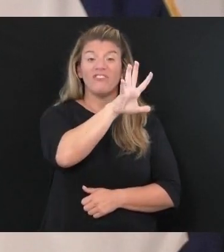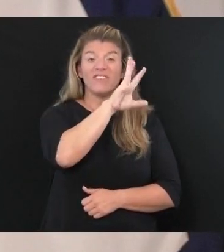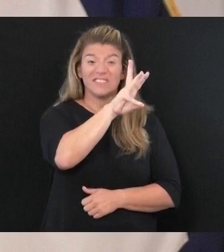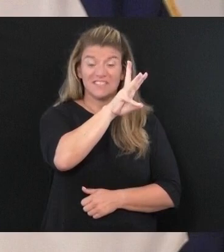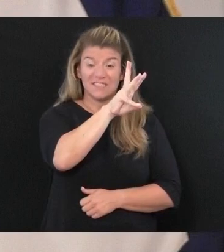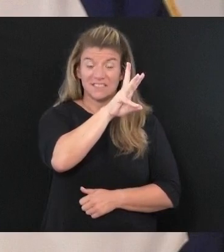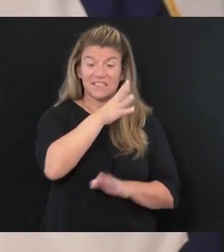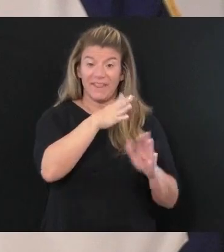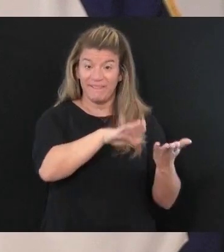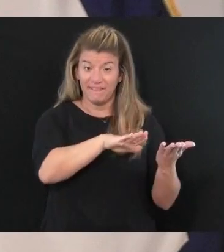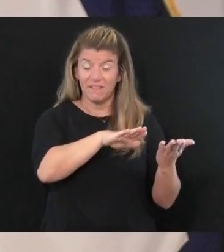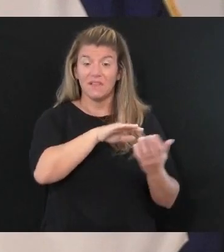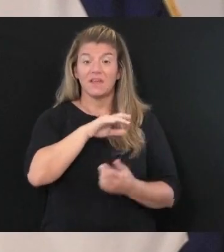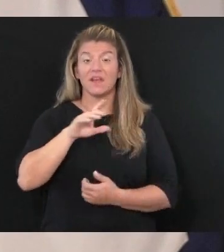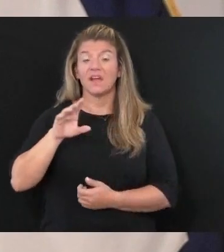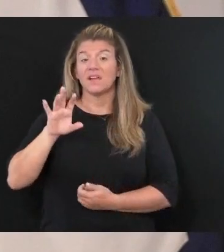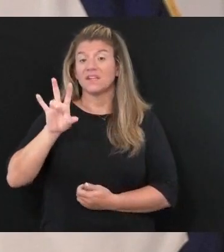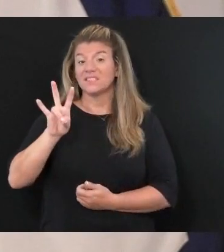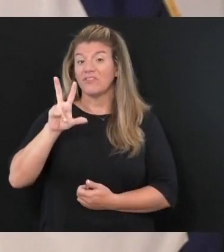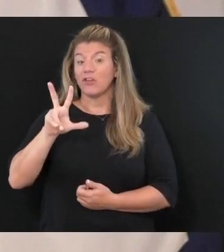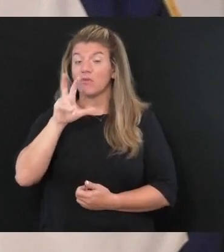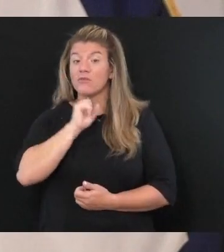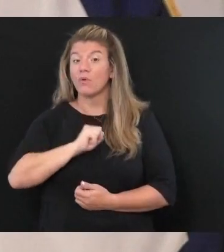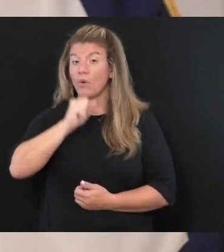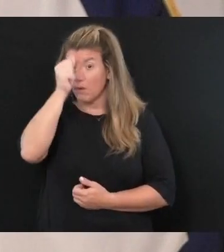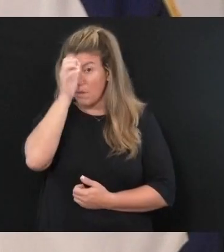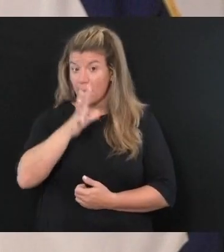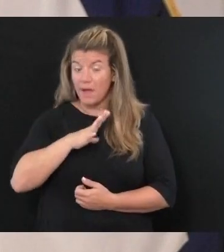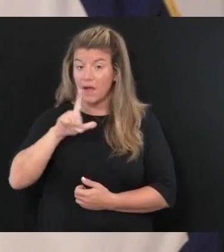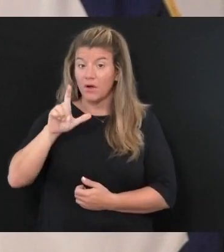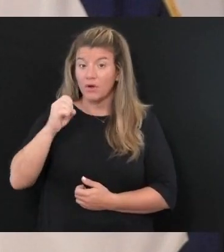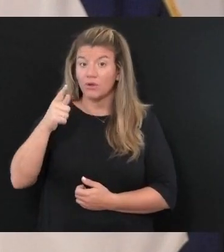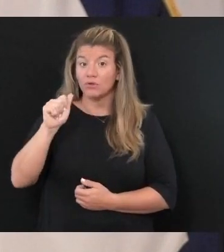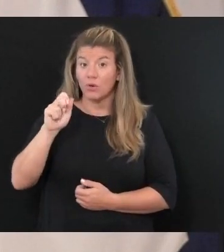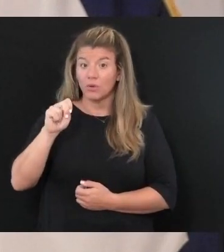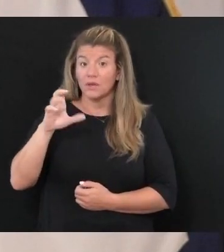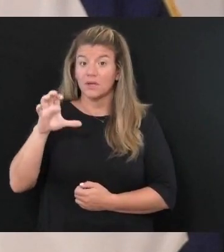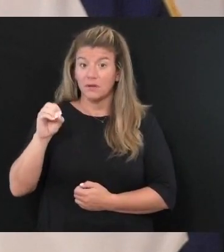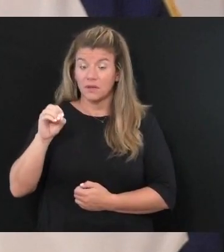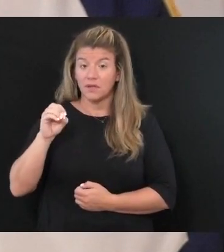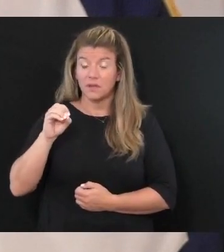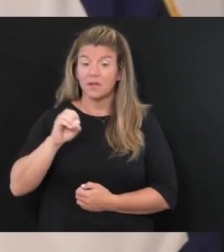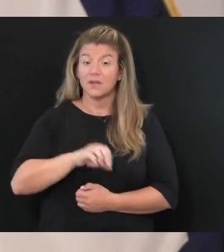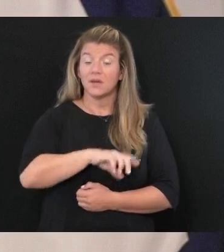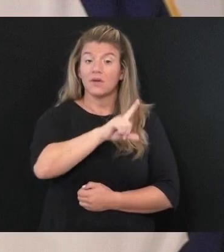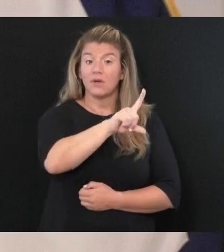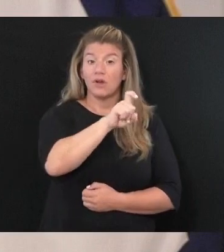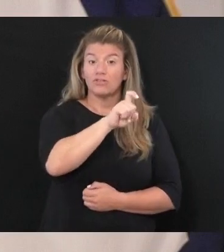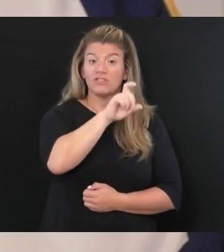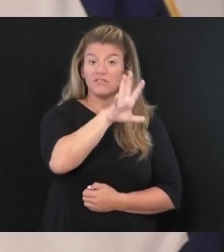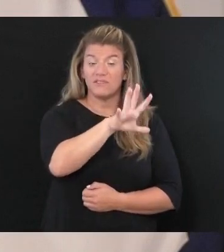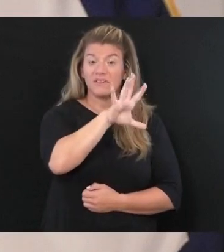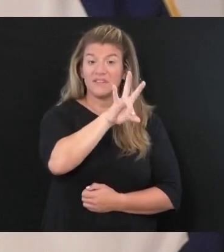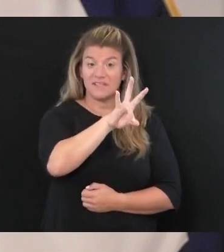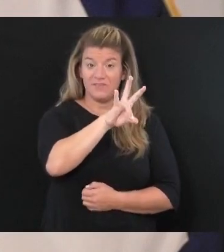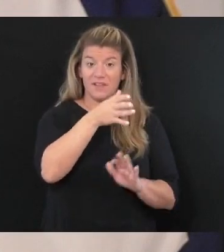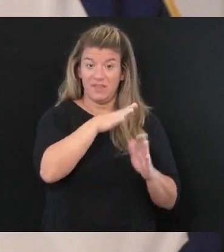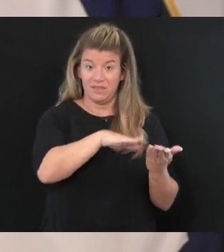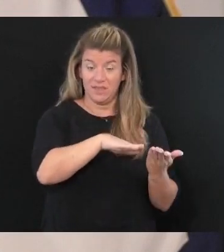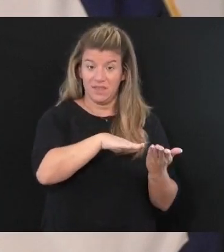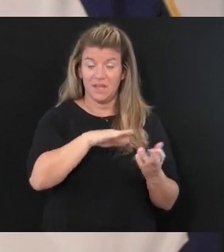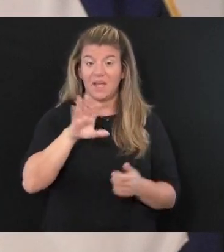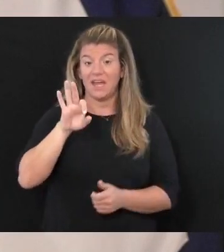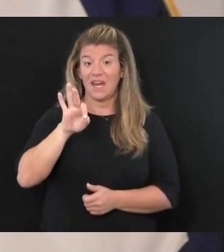156th death, a 73-year-old male in Logan County. And our 157th death,